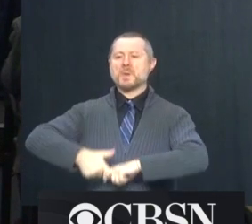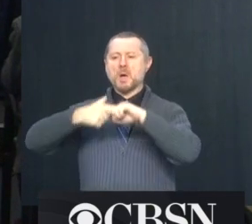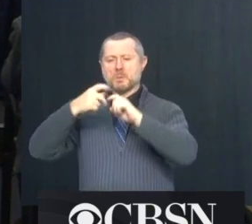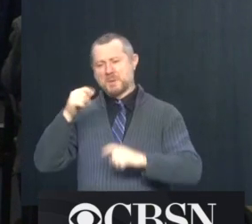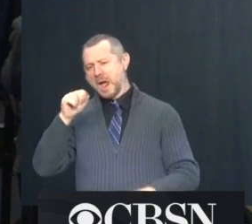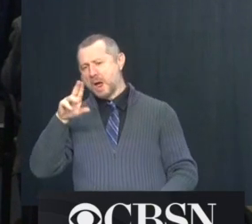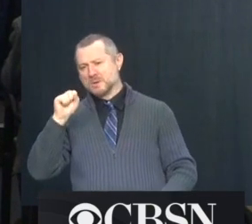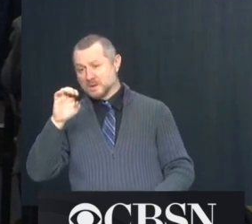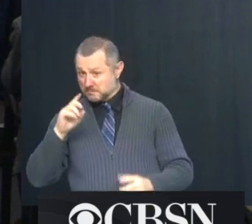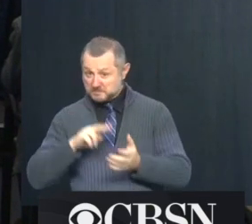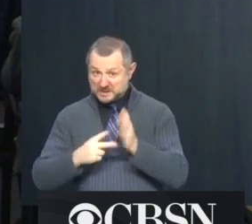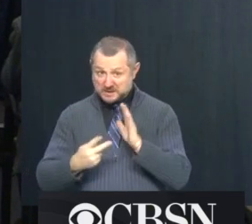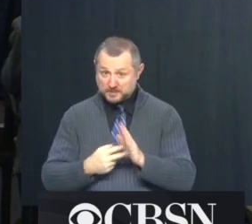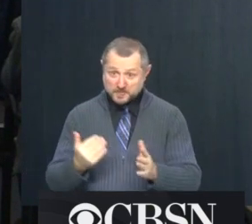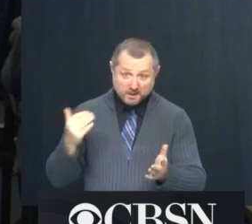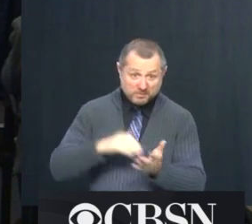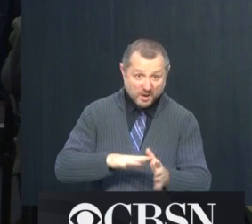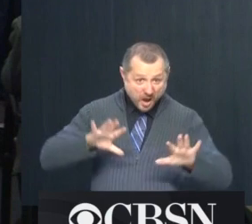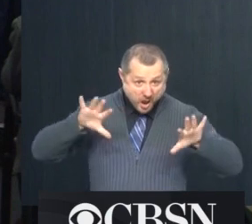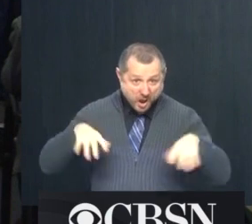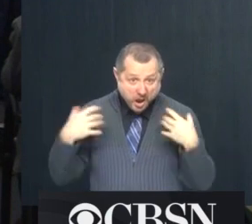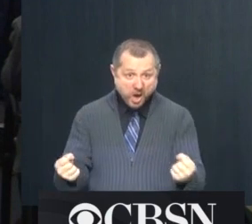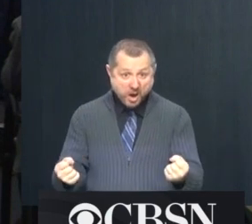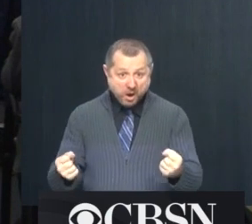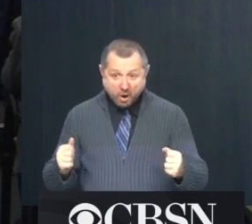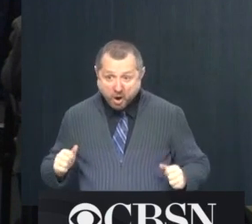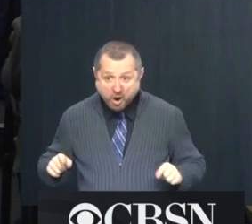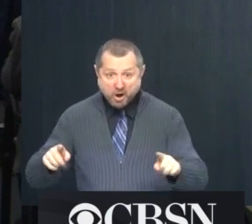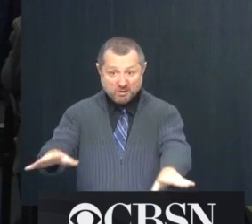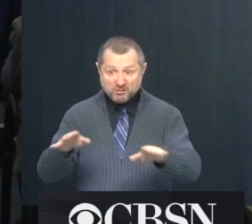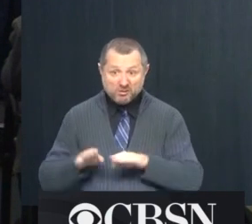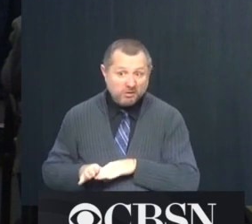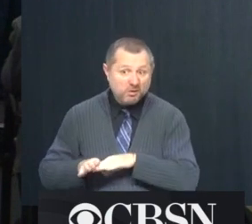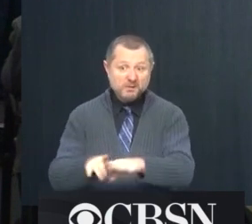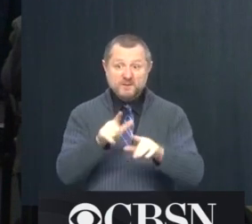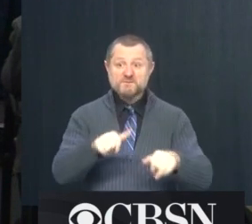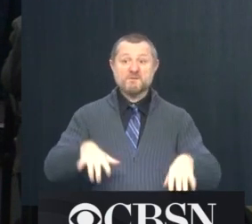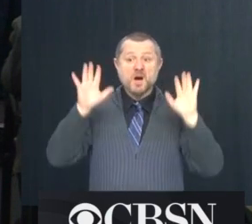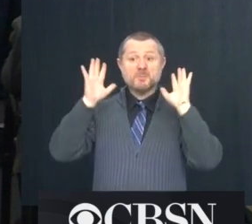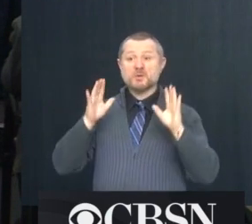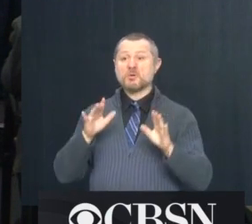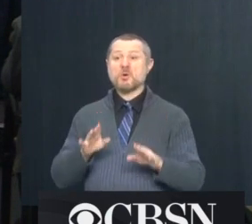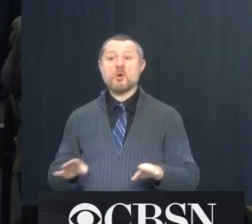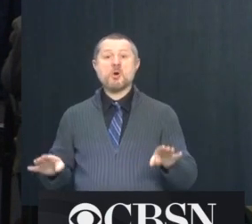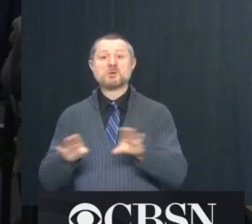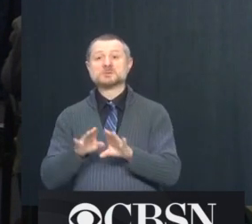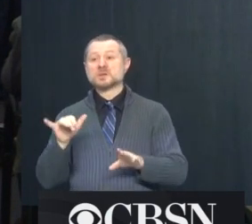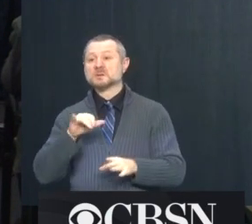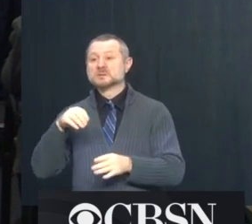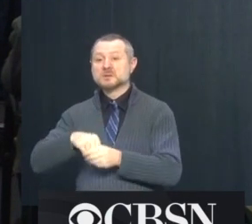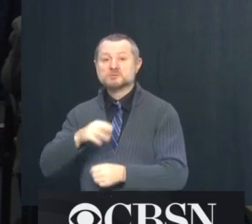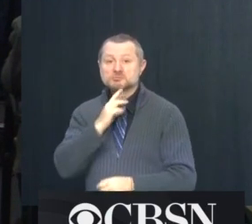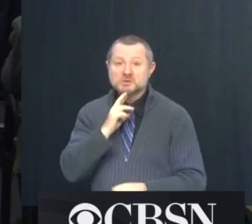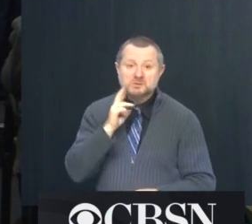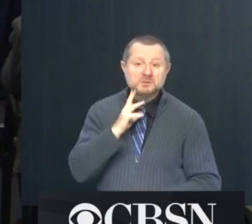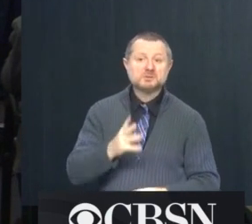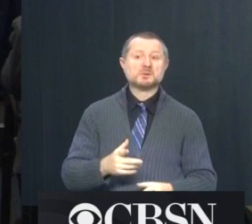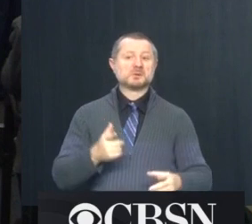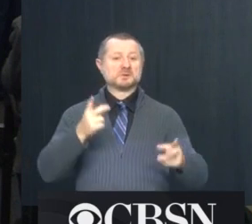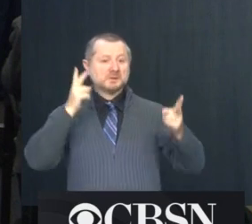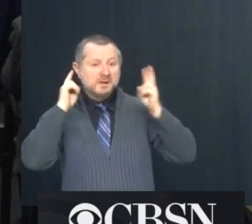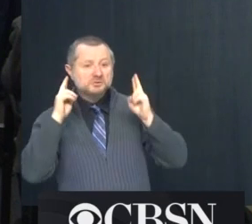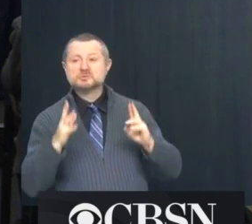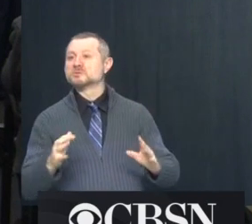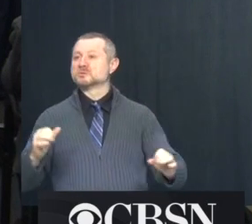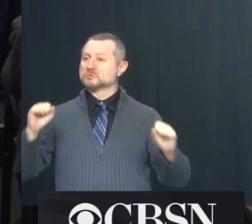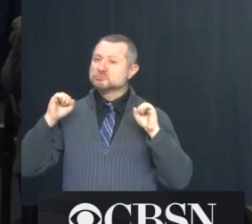So are you now giving up on closing indoor dining and salons and gyms and saying,